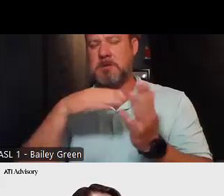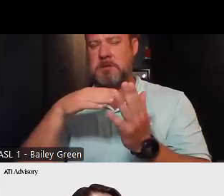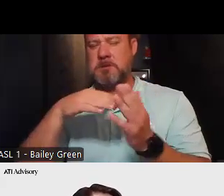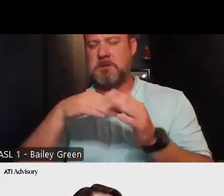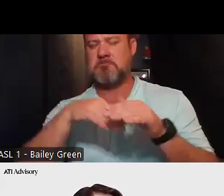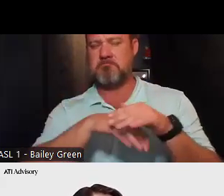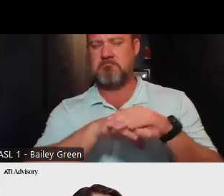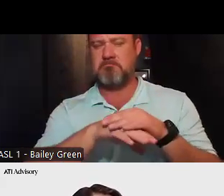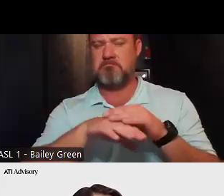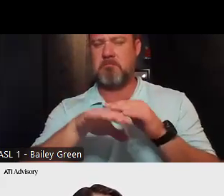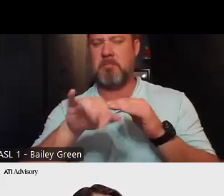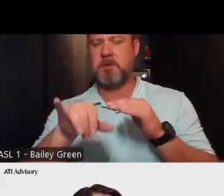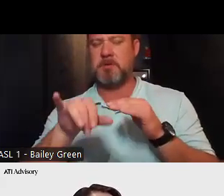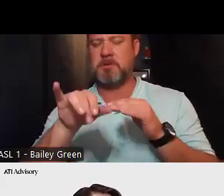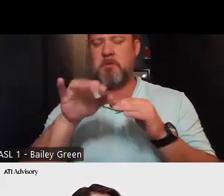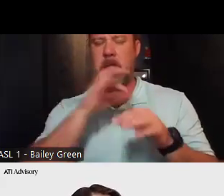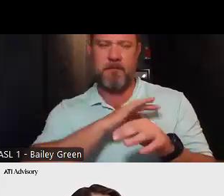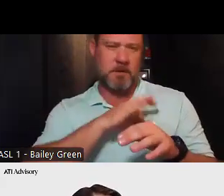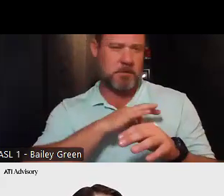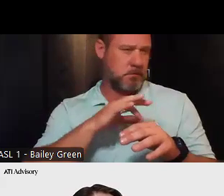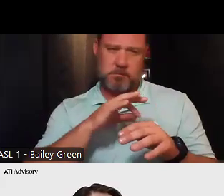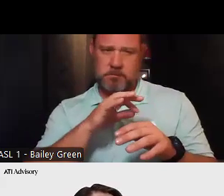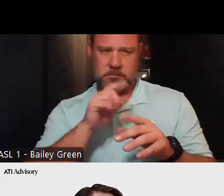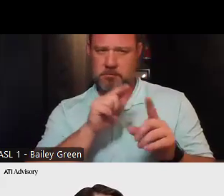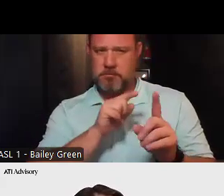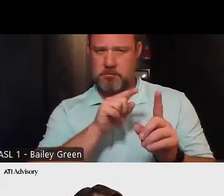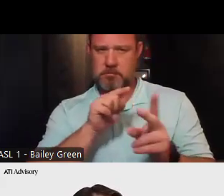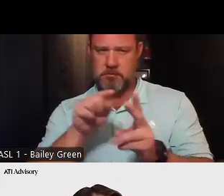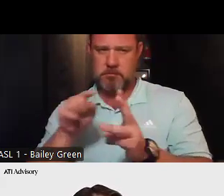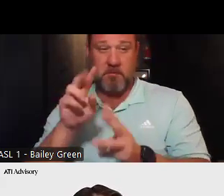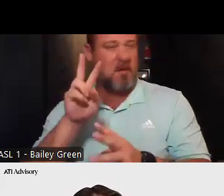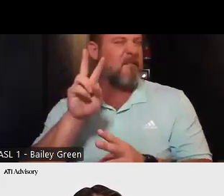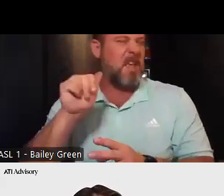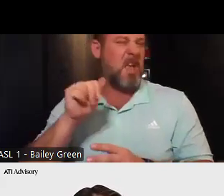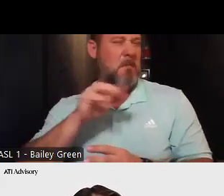might have the ability to get, like VA benefits, for